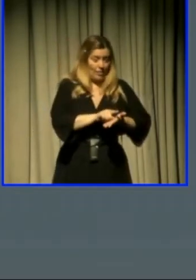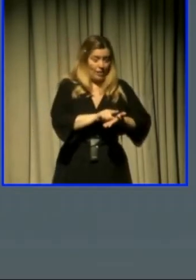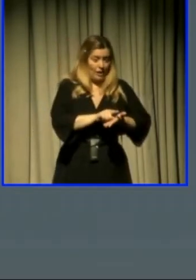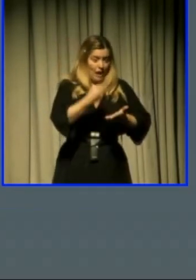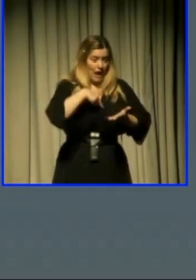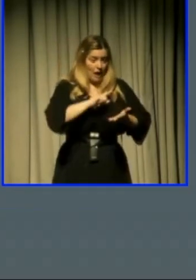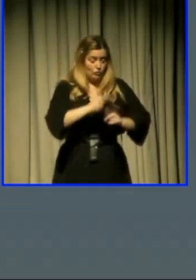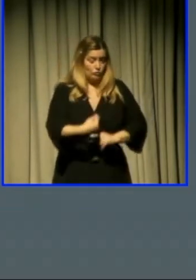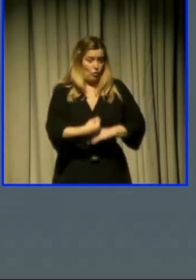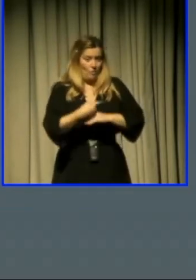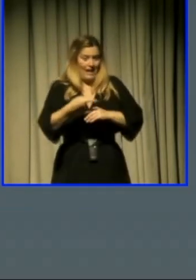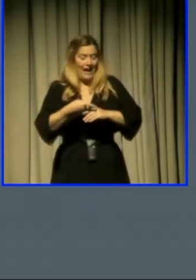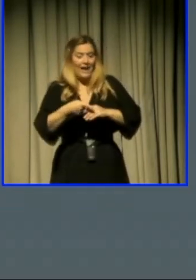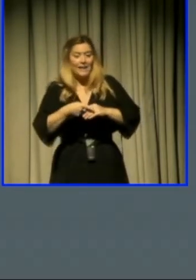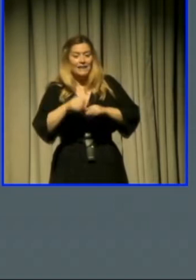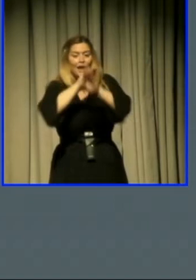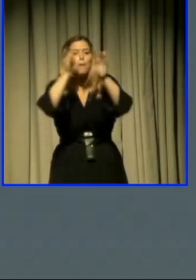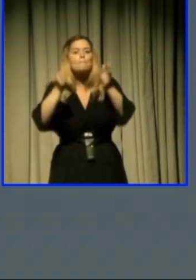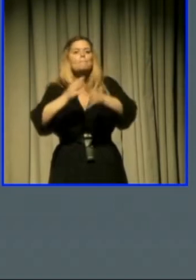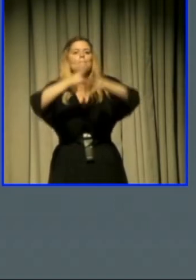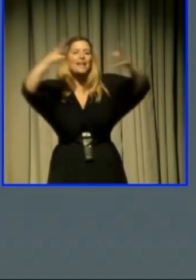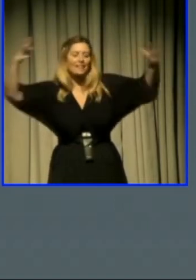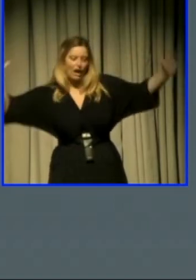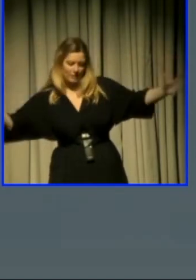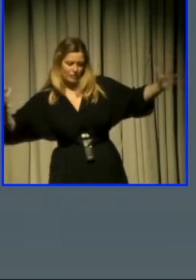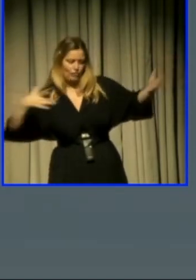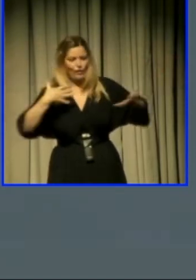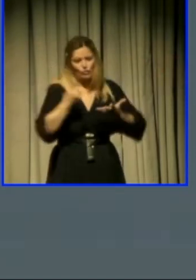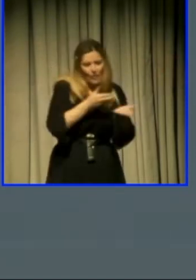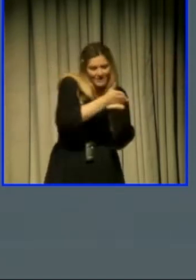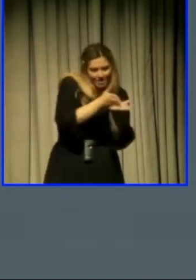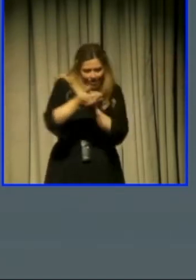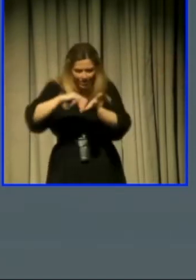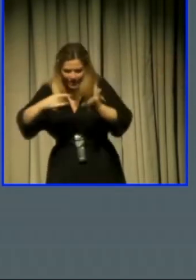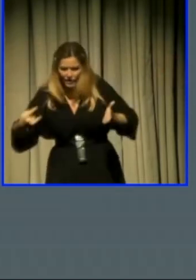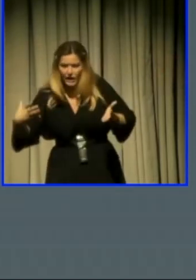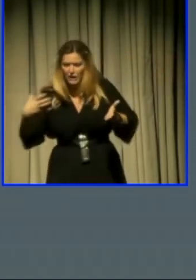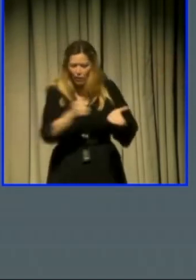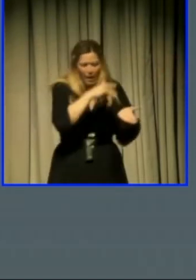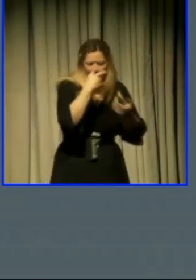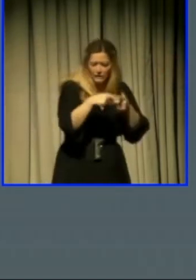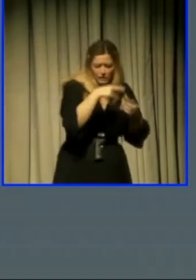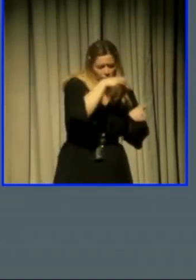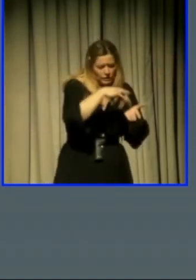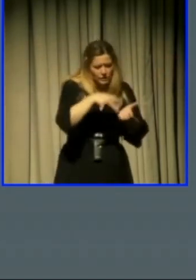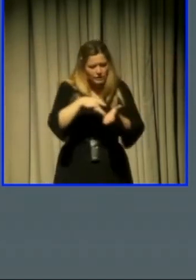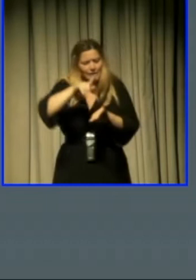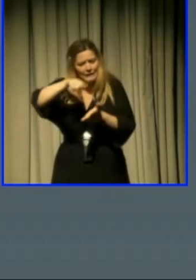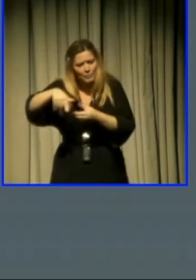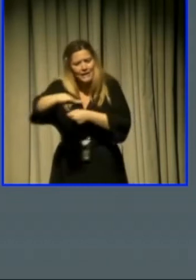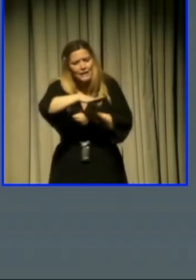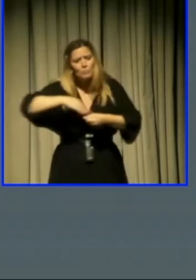amongst all of these different things that are happening, workspaces are also tapping into gaming mechanics to create